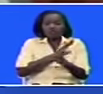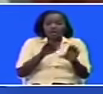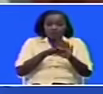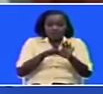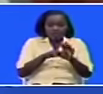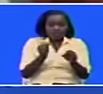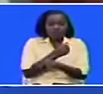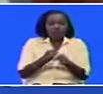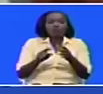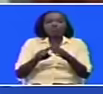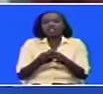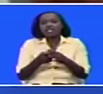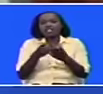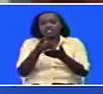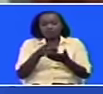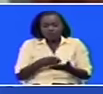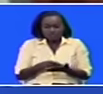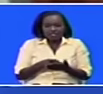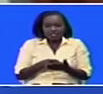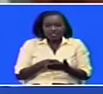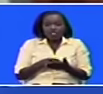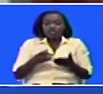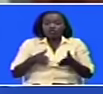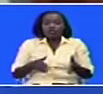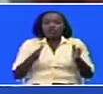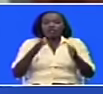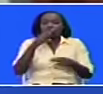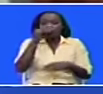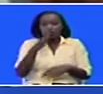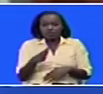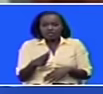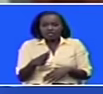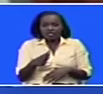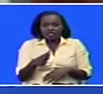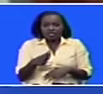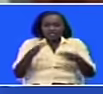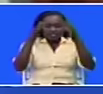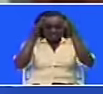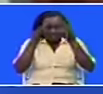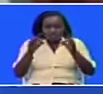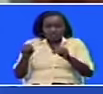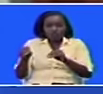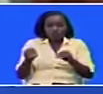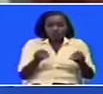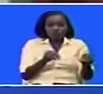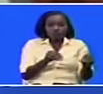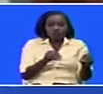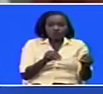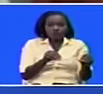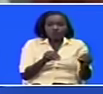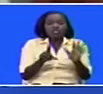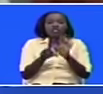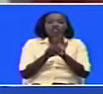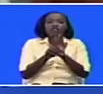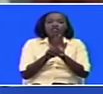at 10 when they convened for the morning session. This allowed the Speaker to at least decide to move the